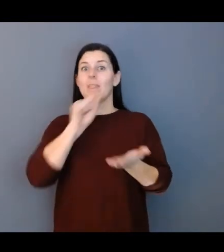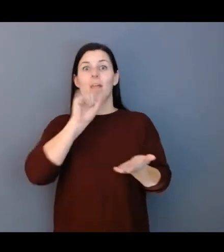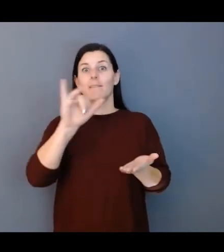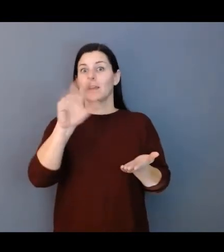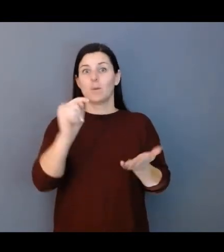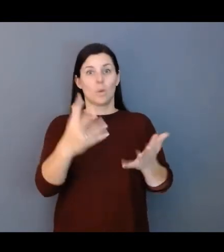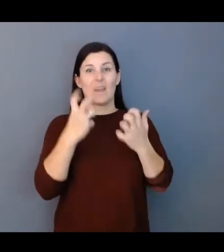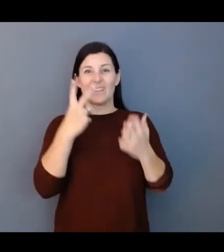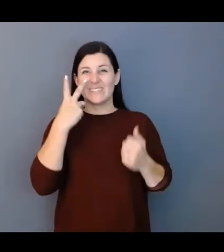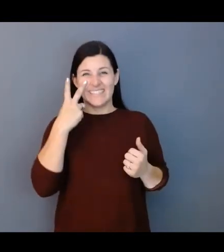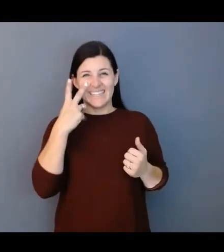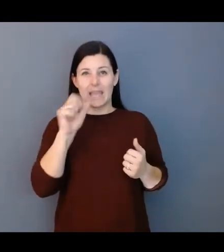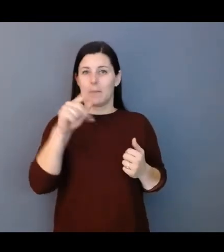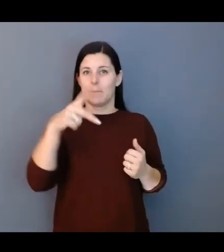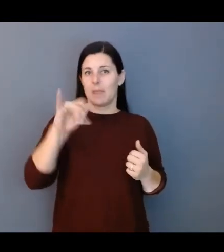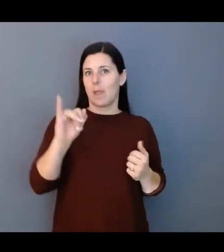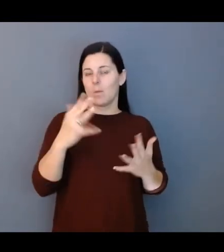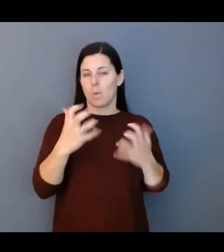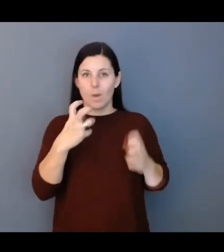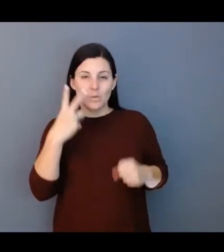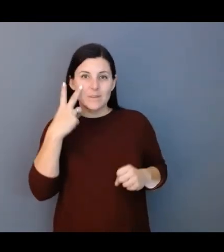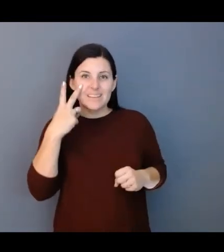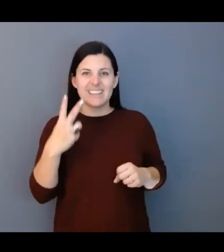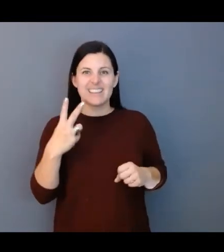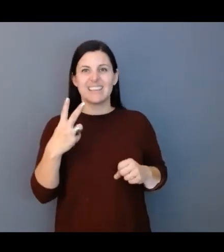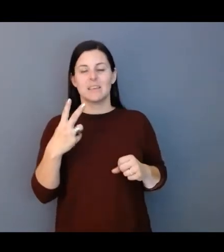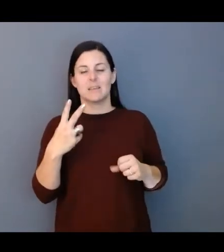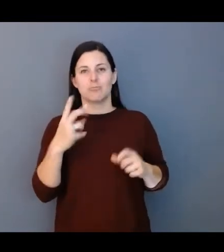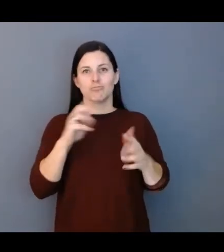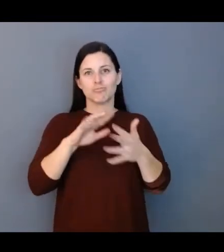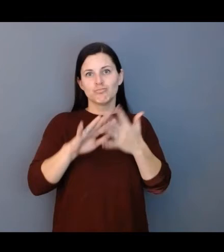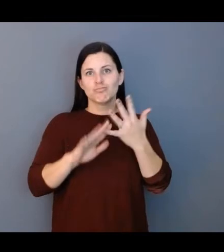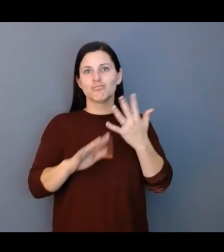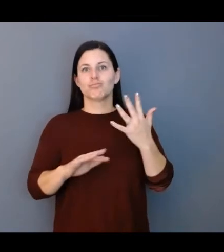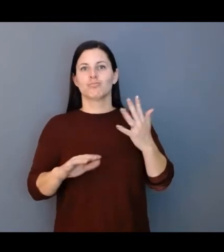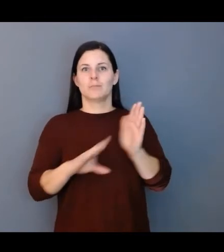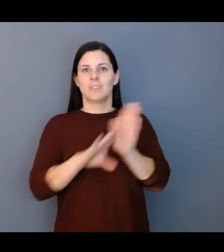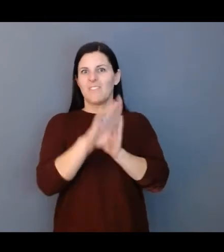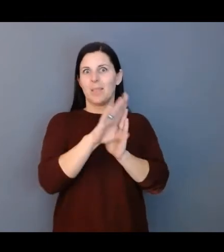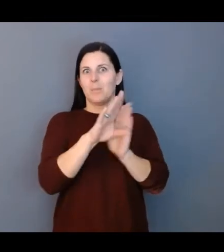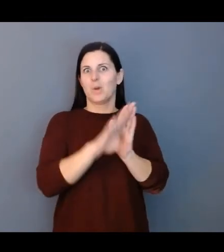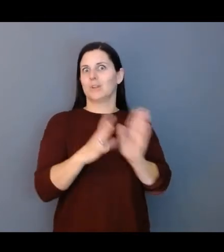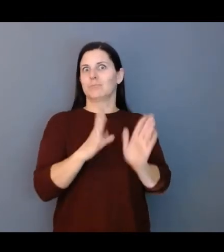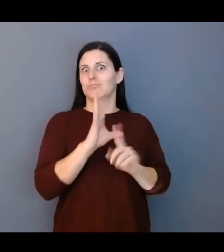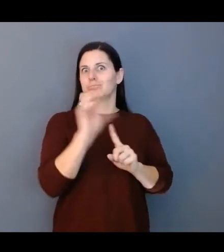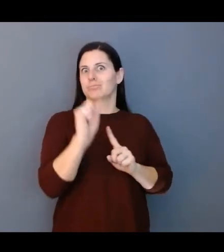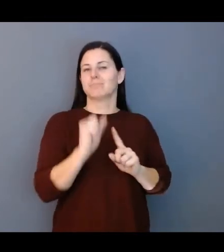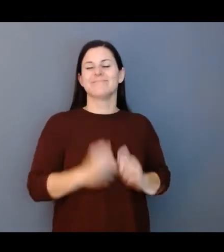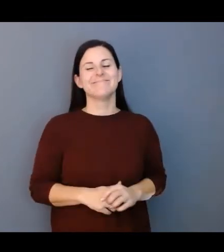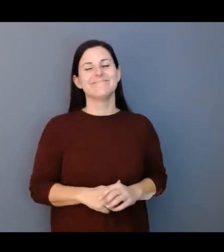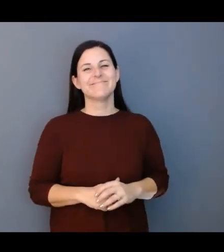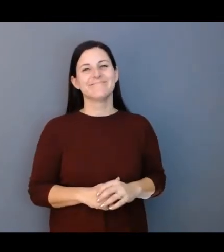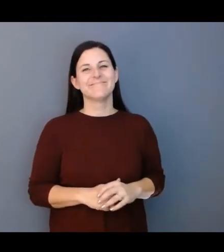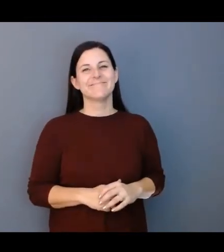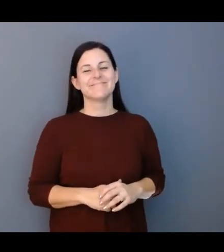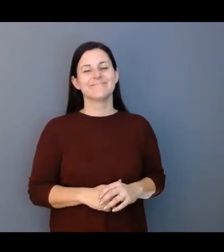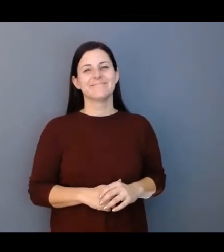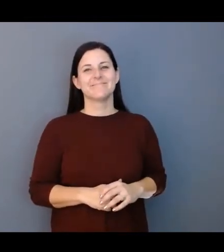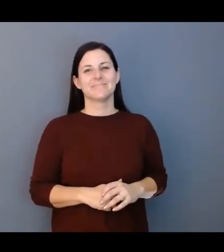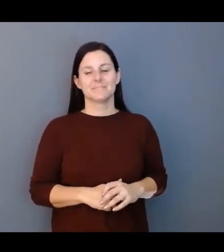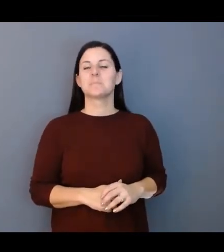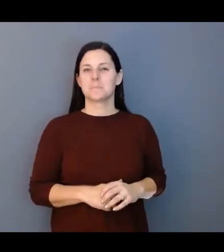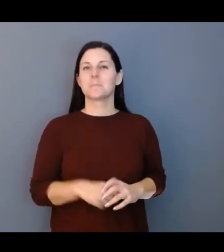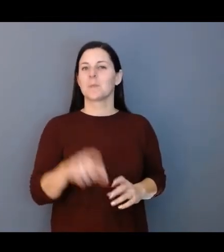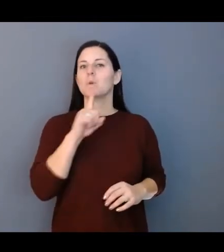away. This is what we love. We want to see the API. We want to see all the, developer goodness here. Cool.